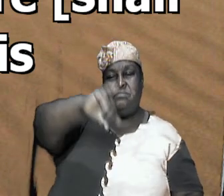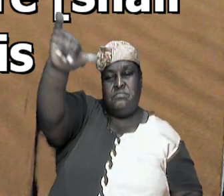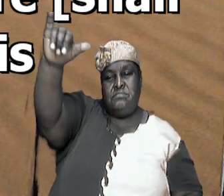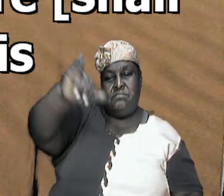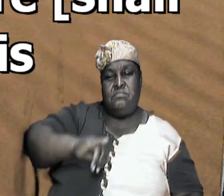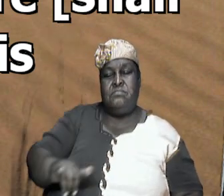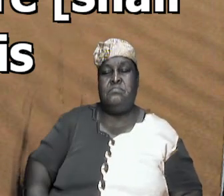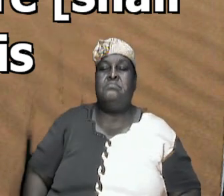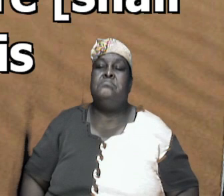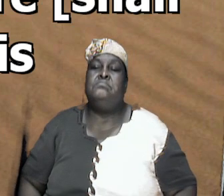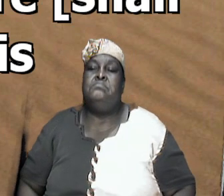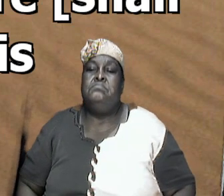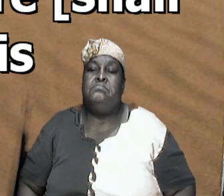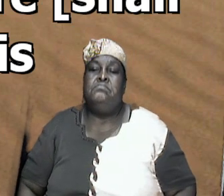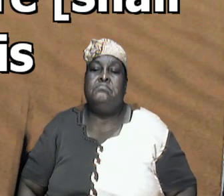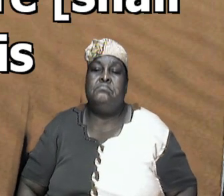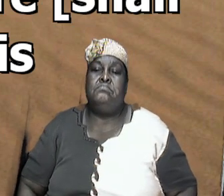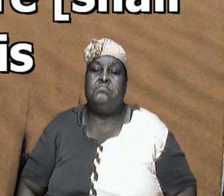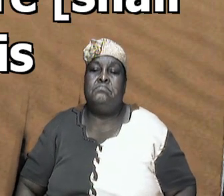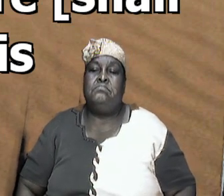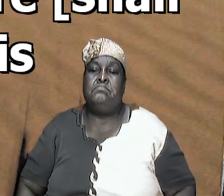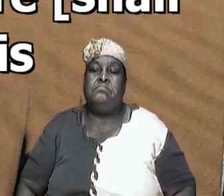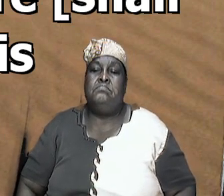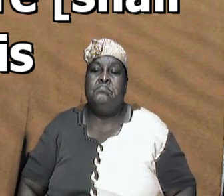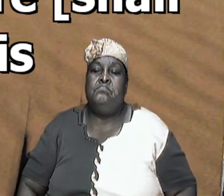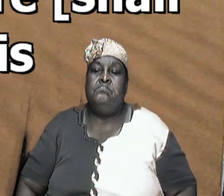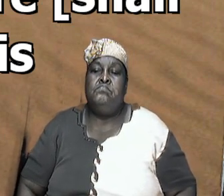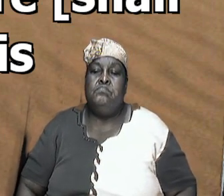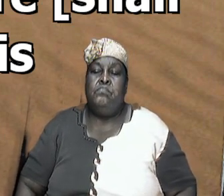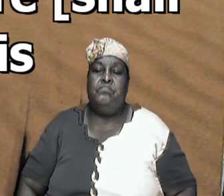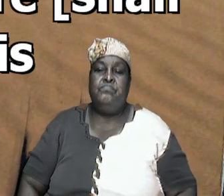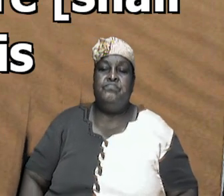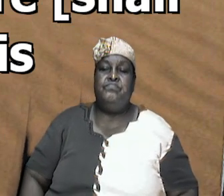Jesus. So let us look at